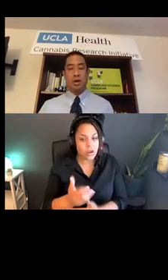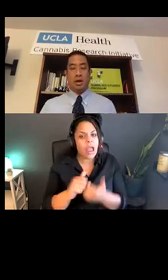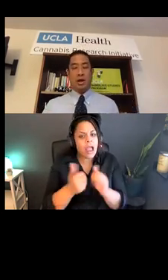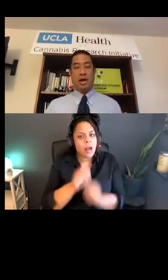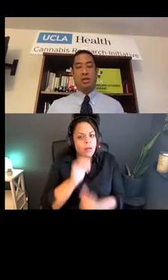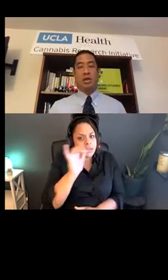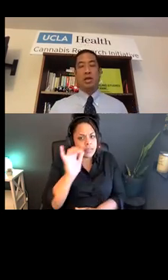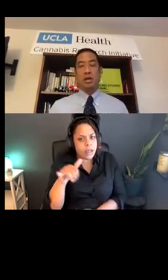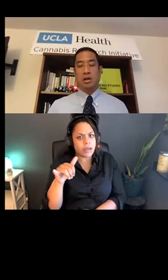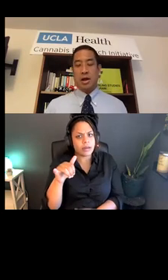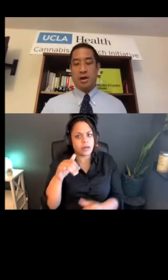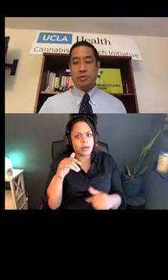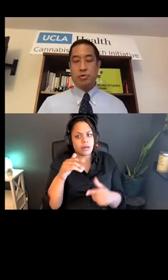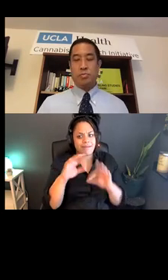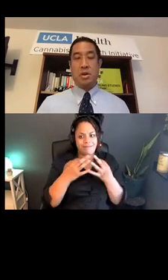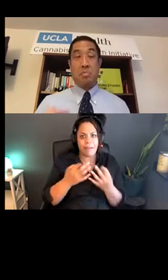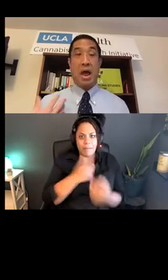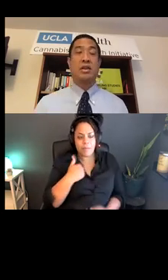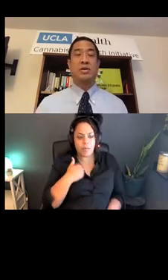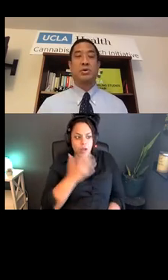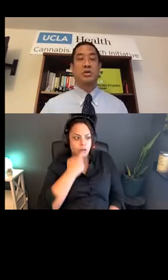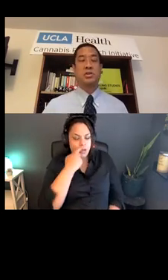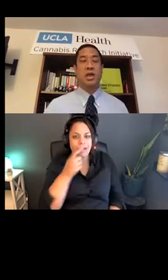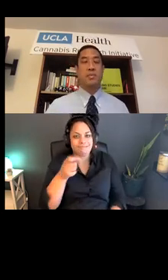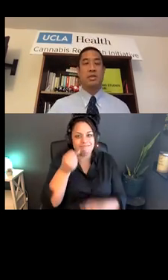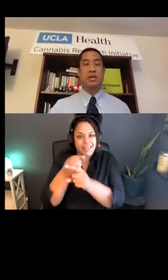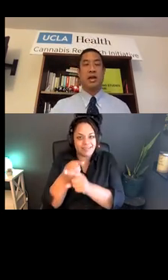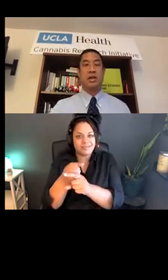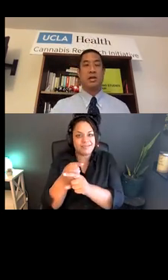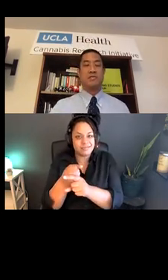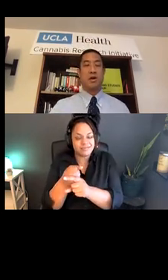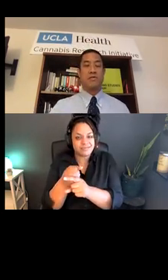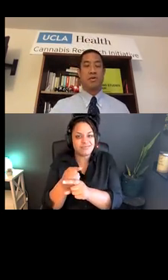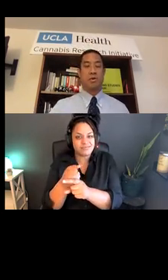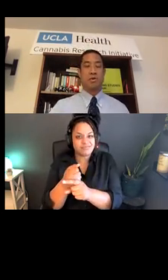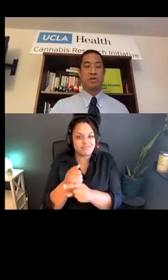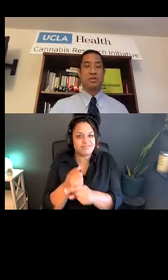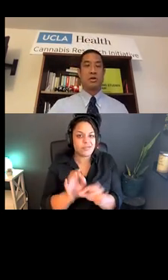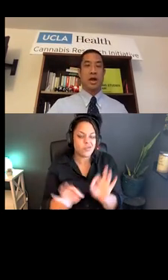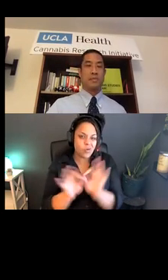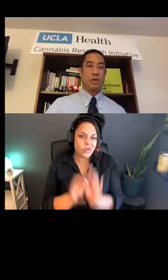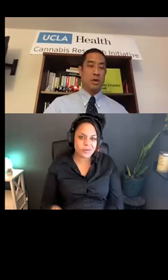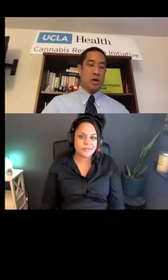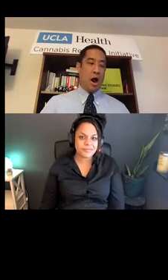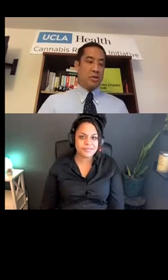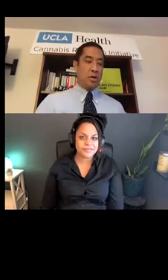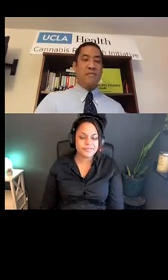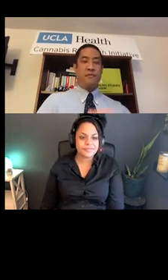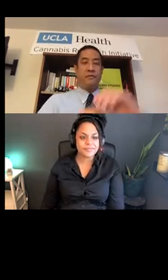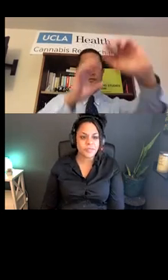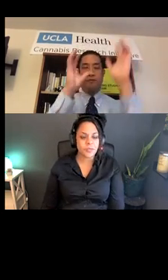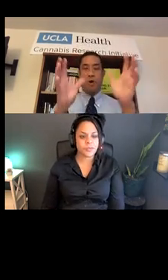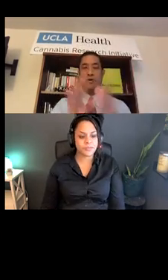someone, I think, who's been impacted by someone else's gambling, I think that is very, very important for us to look at. All right, so